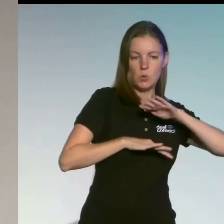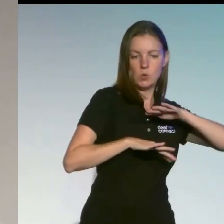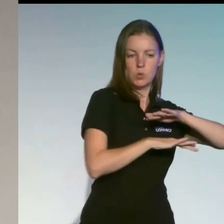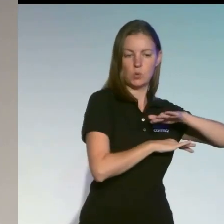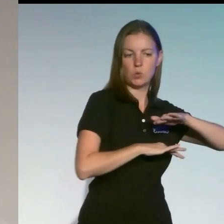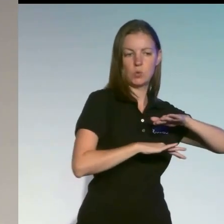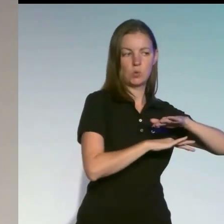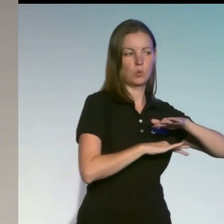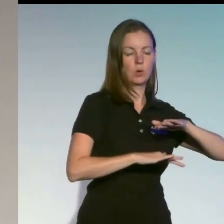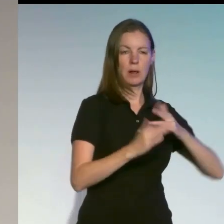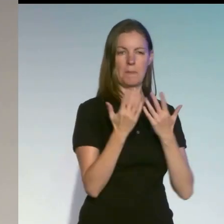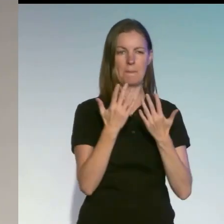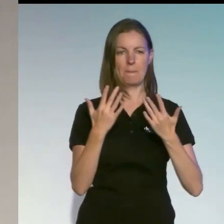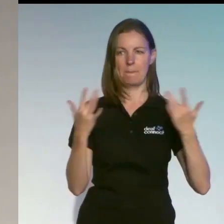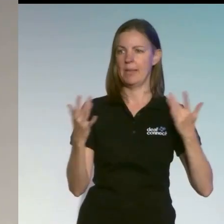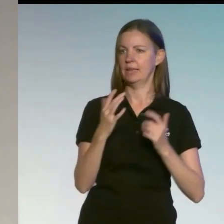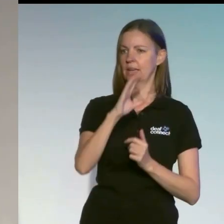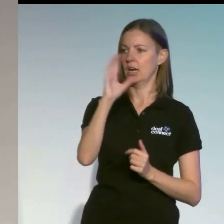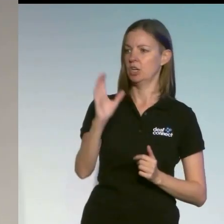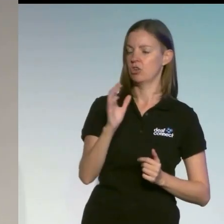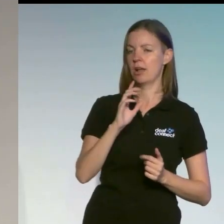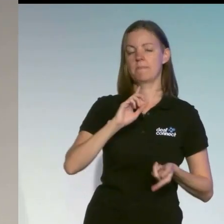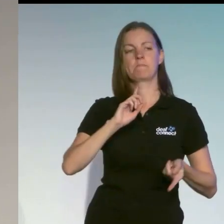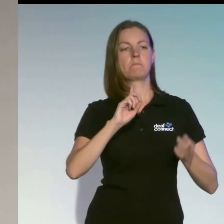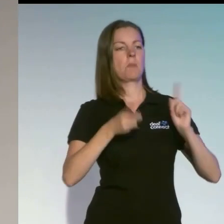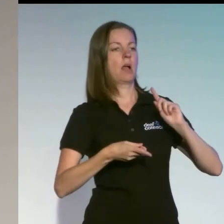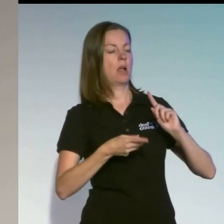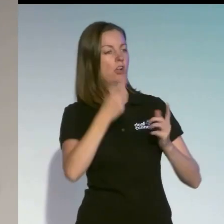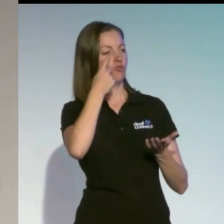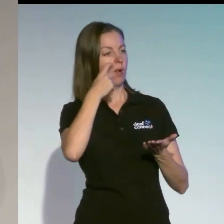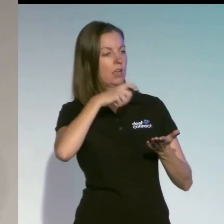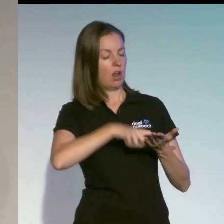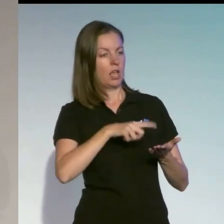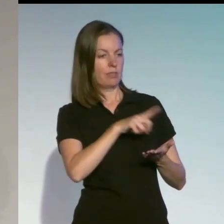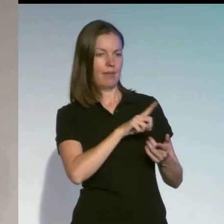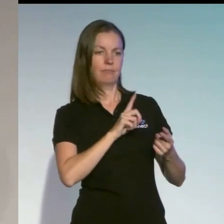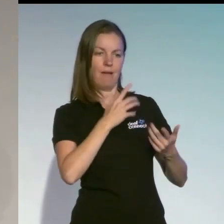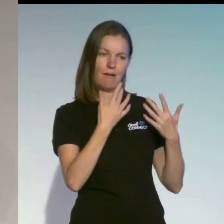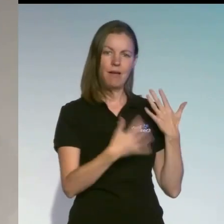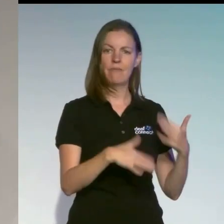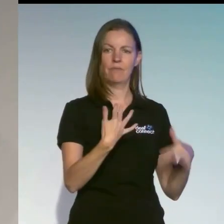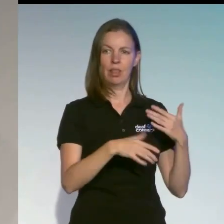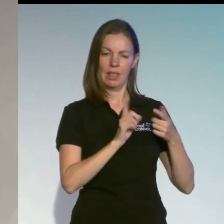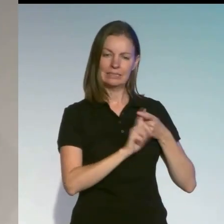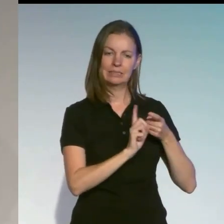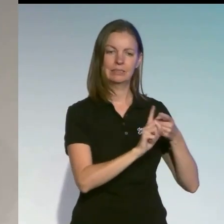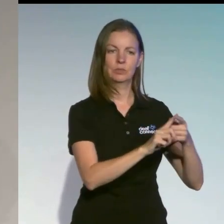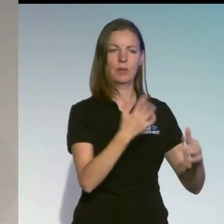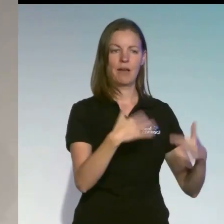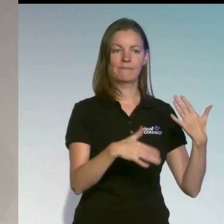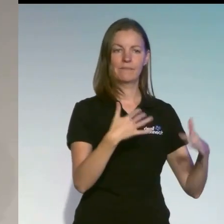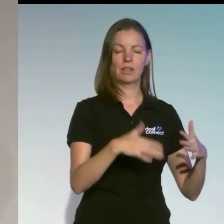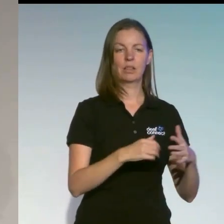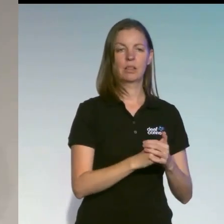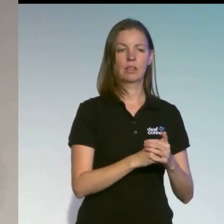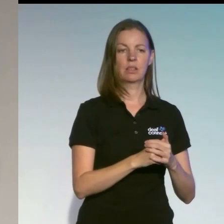nations are now beginning to recognize the harm that it has done and continues to do. It's an umbrella term